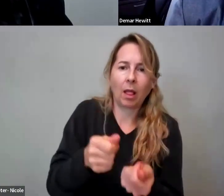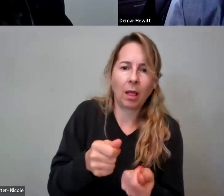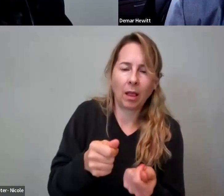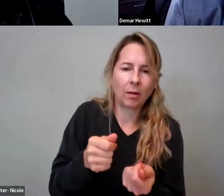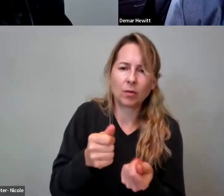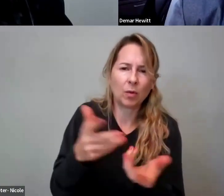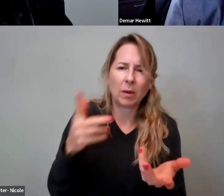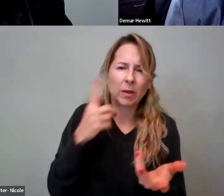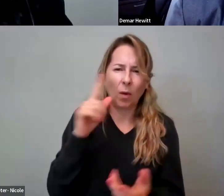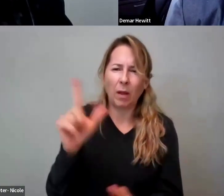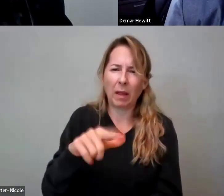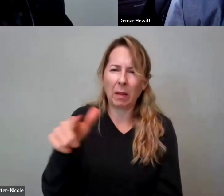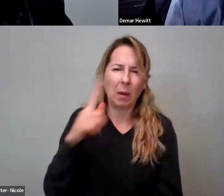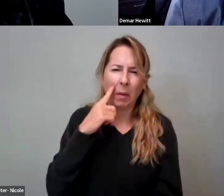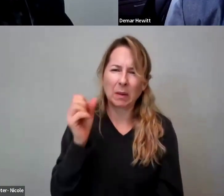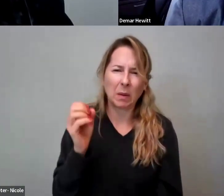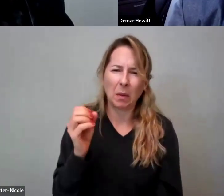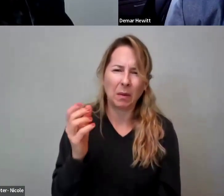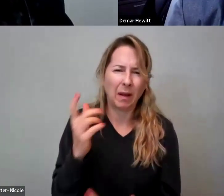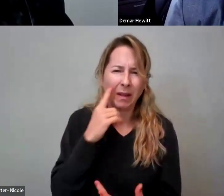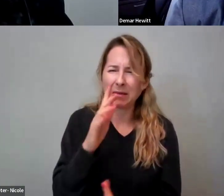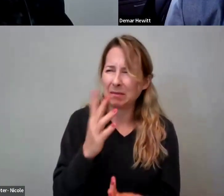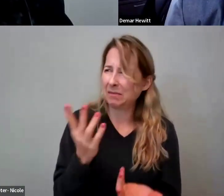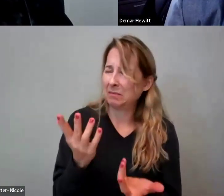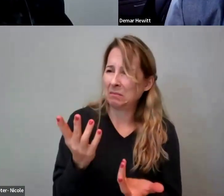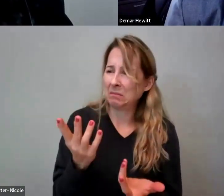landlord, because I am almost sure that